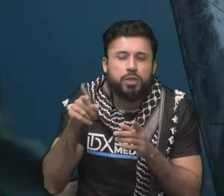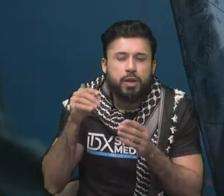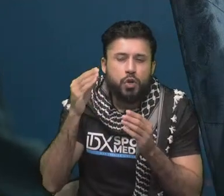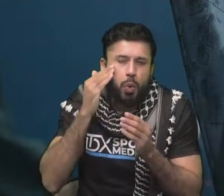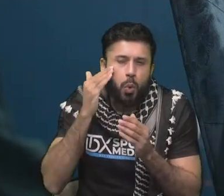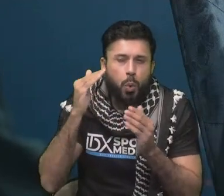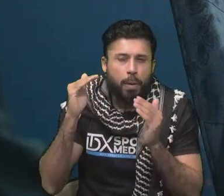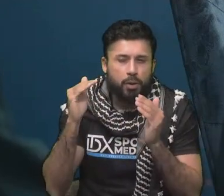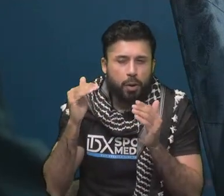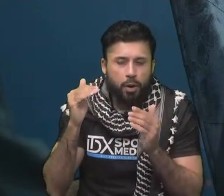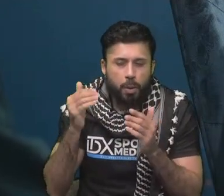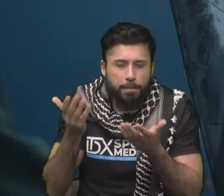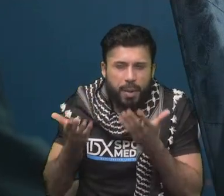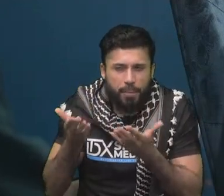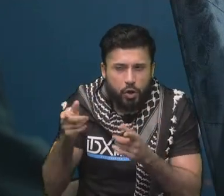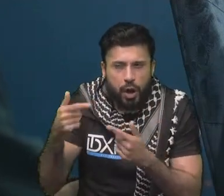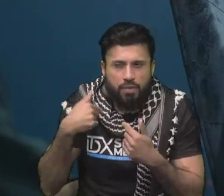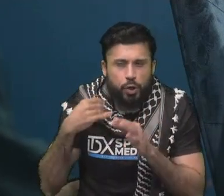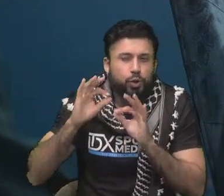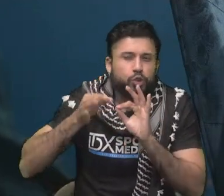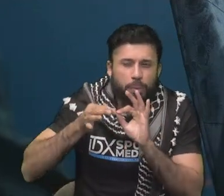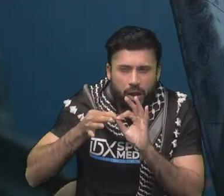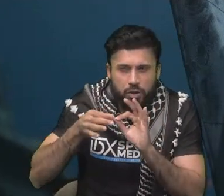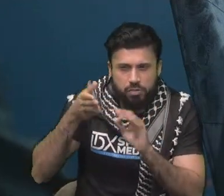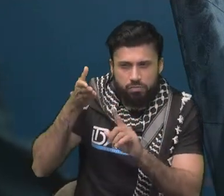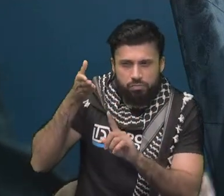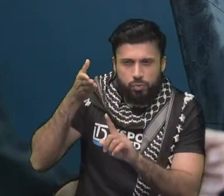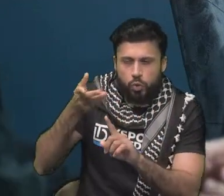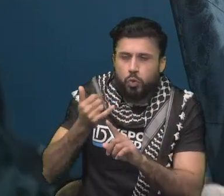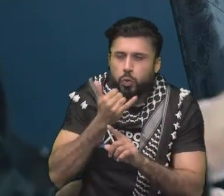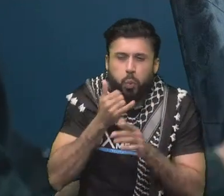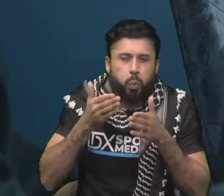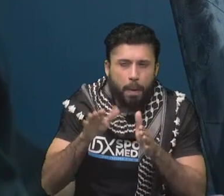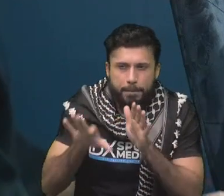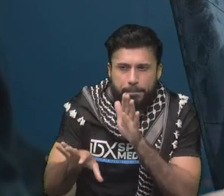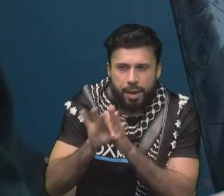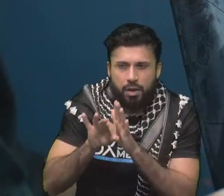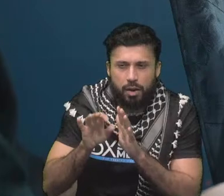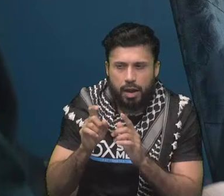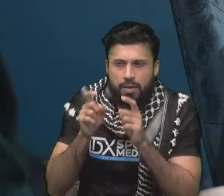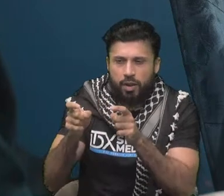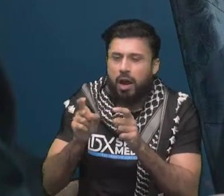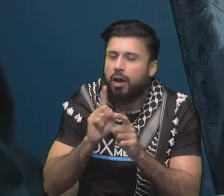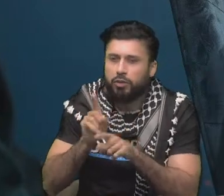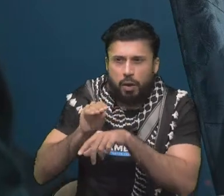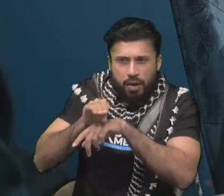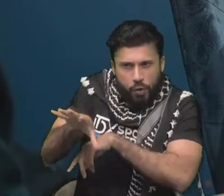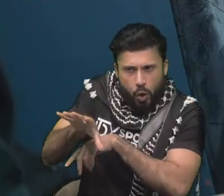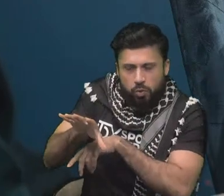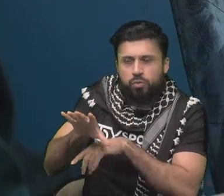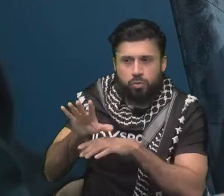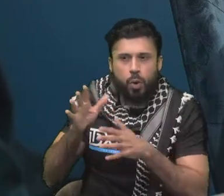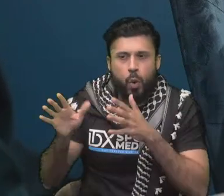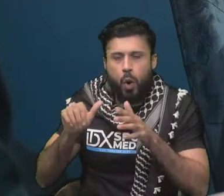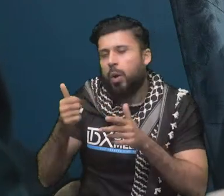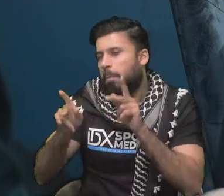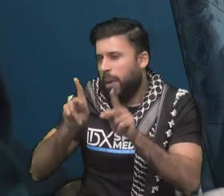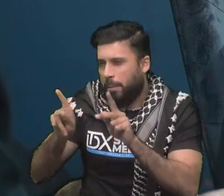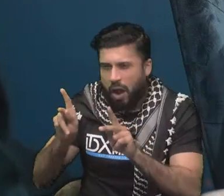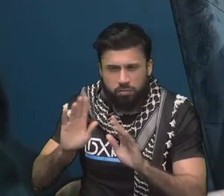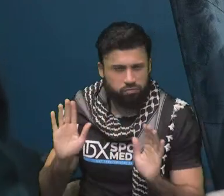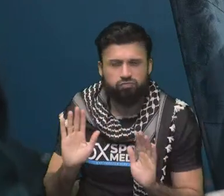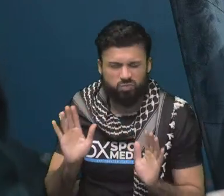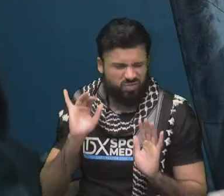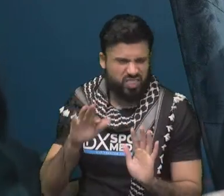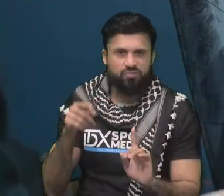But unfortunately, they don't use it properly to recognize Allah, rather just to escape away from him. Sheikh